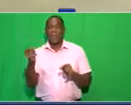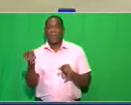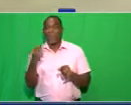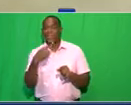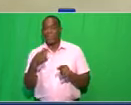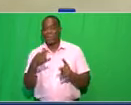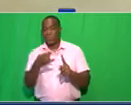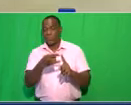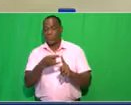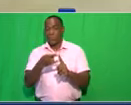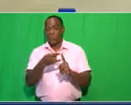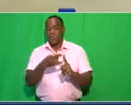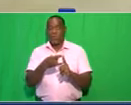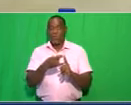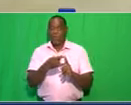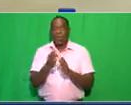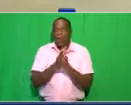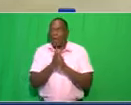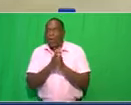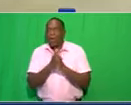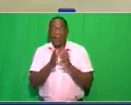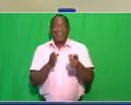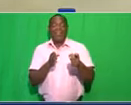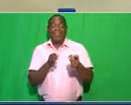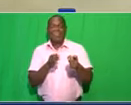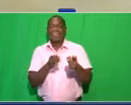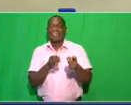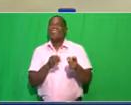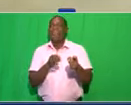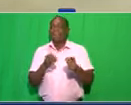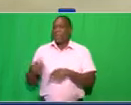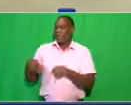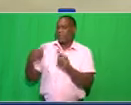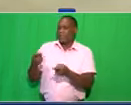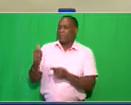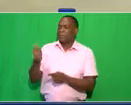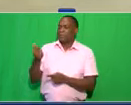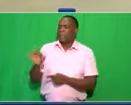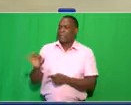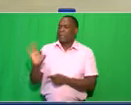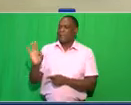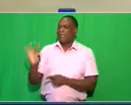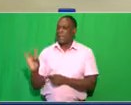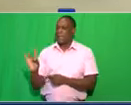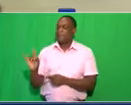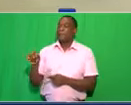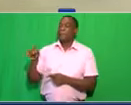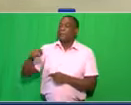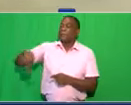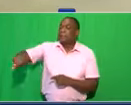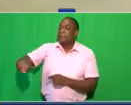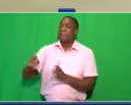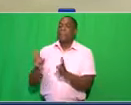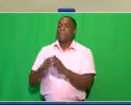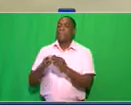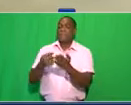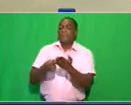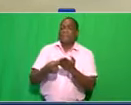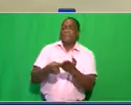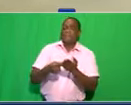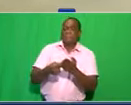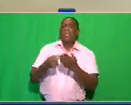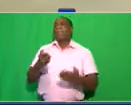Well, it has arrived. Yeah? Since 1998, according to the Zoomer, these consultations and proposed